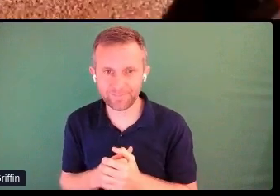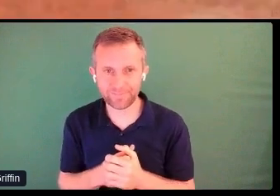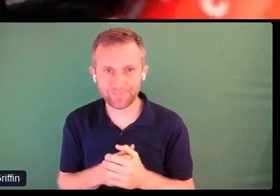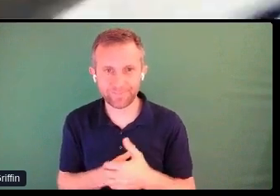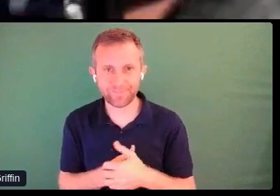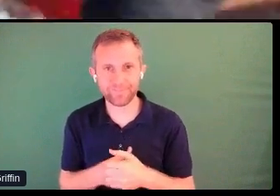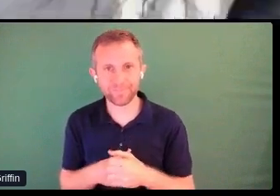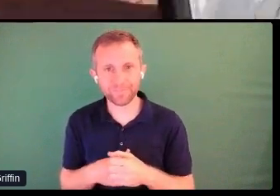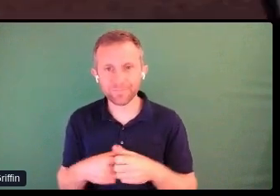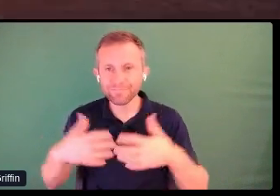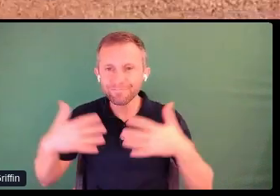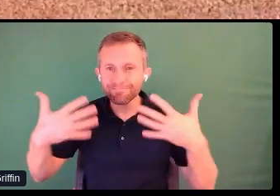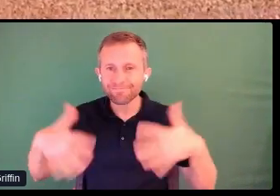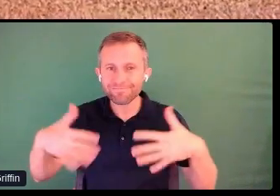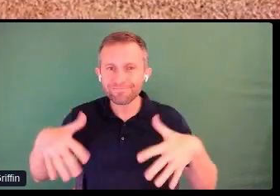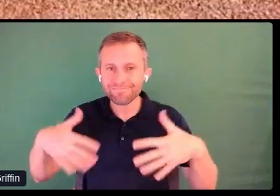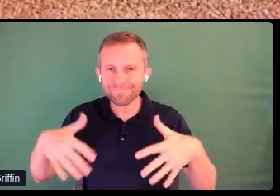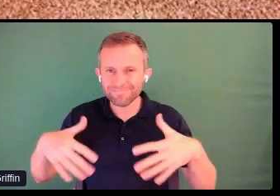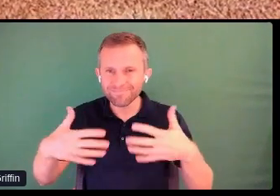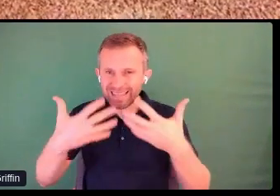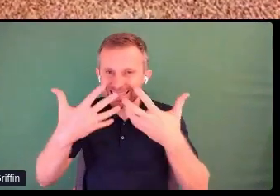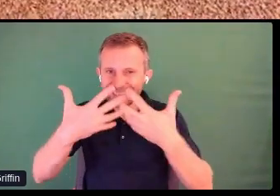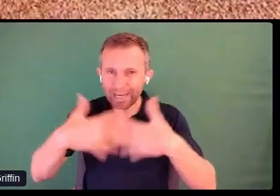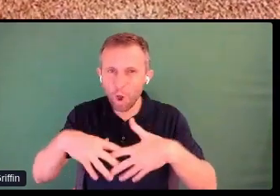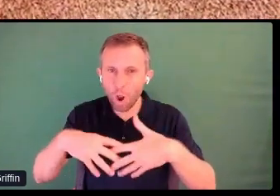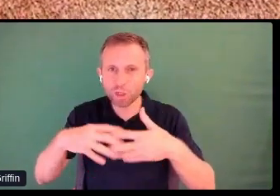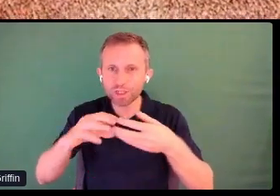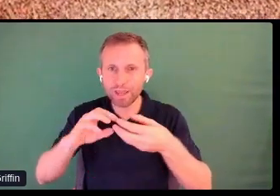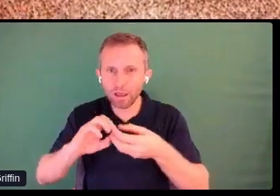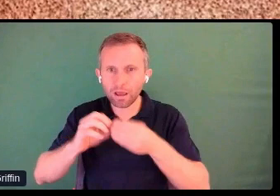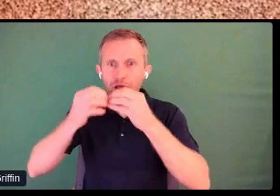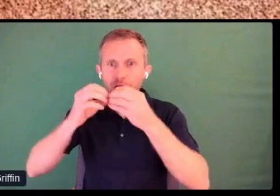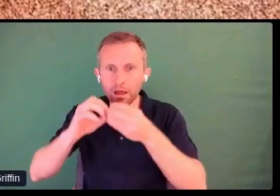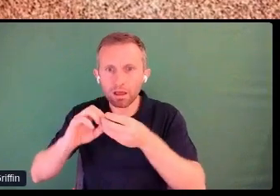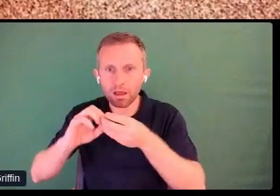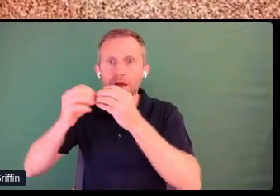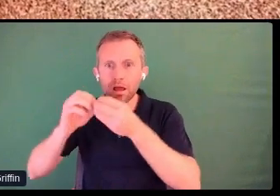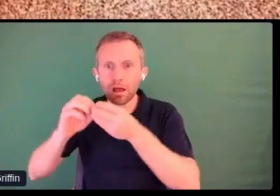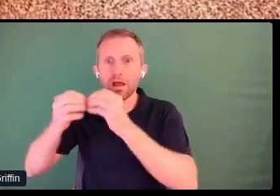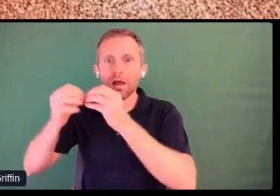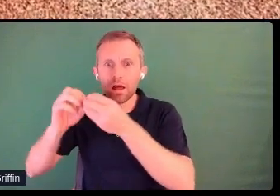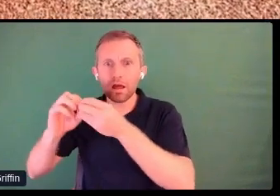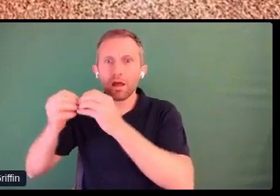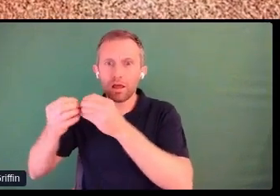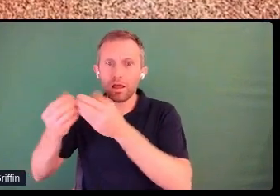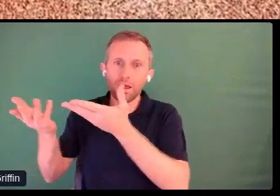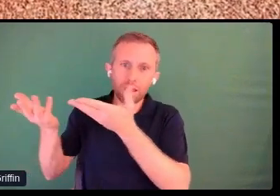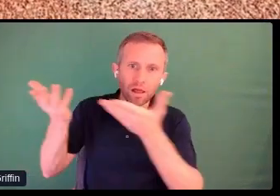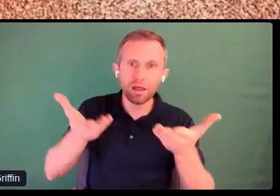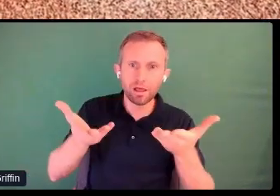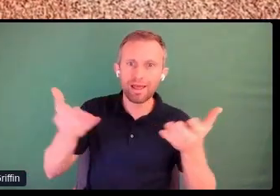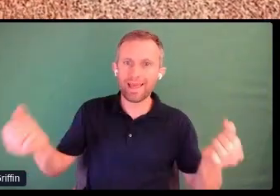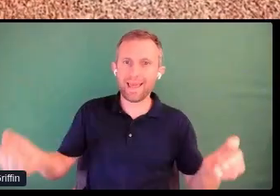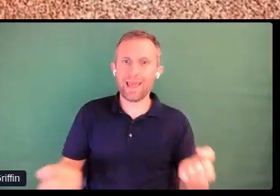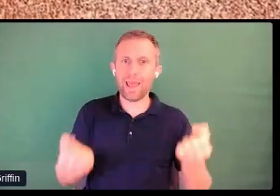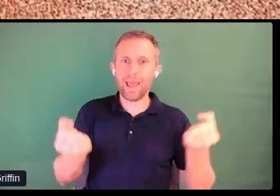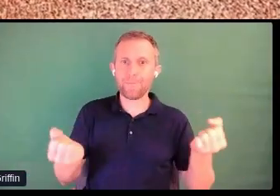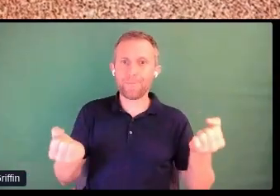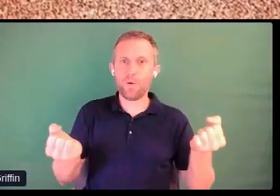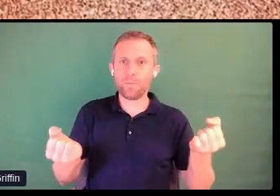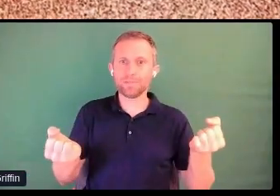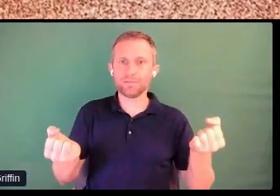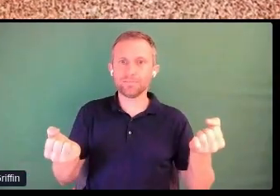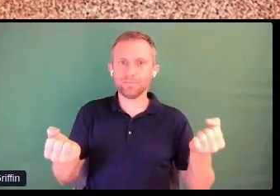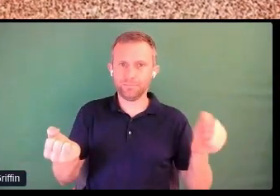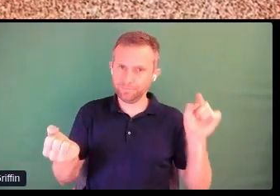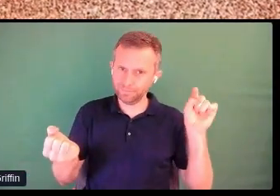It's amazing how much technological innovations have brought us, and it's the empowerment throughout the video you just saw that has enabled Yara to excel